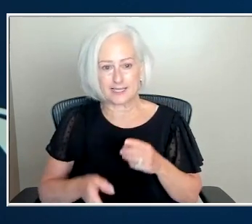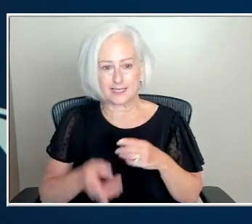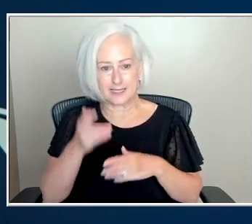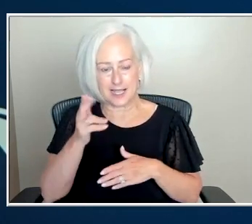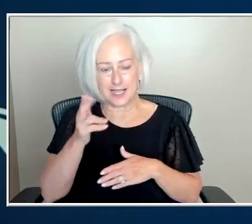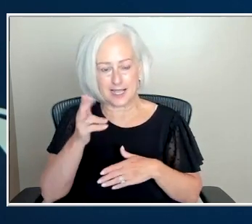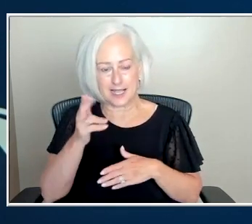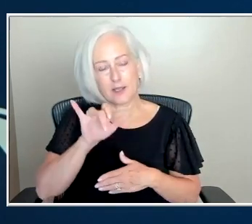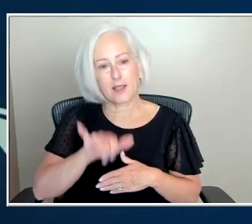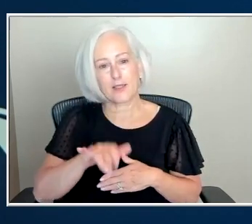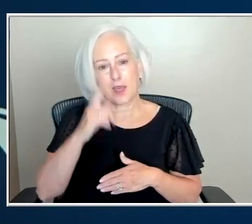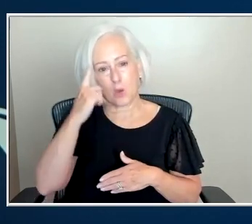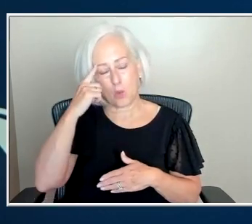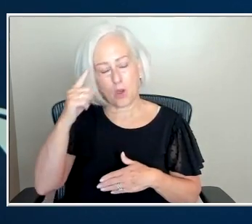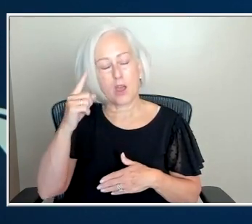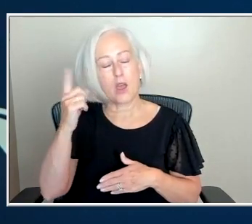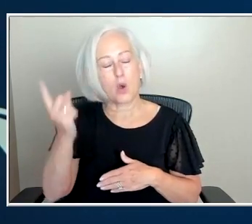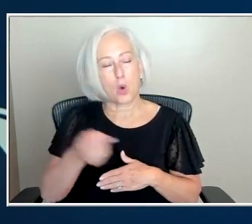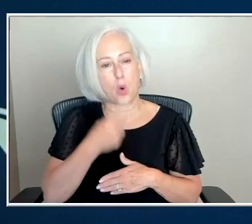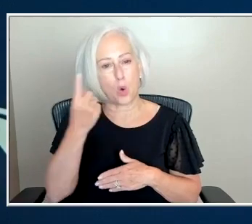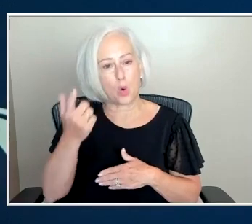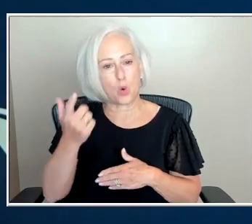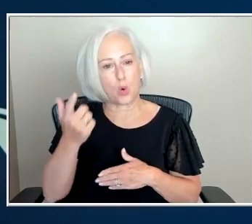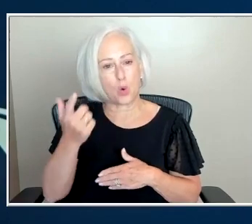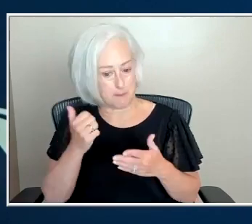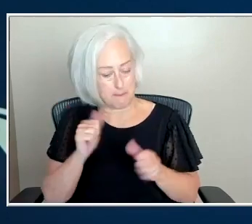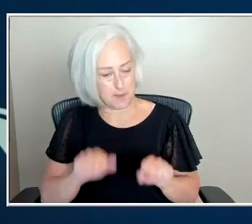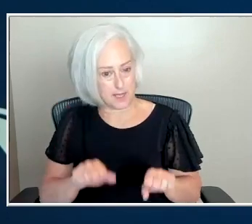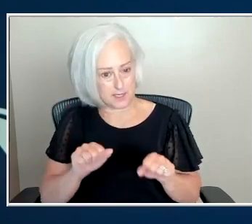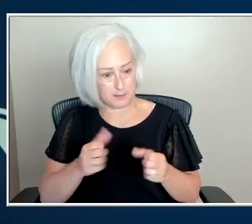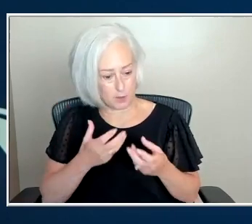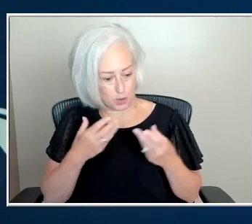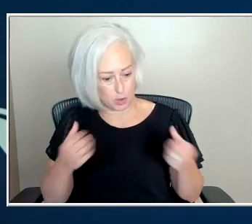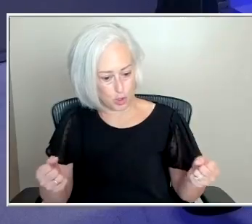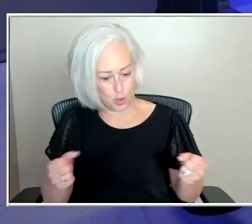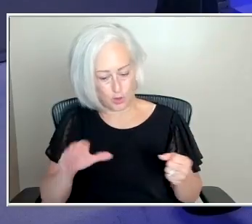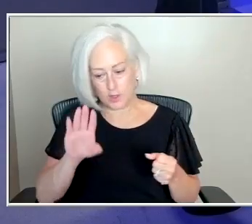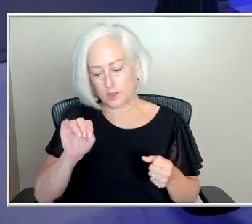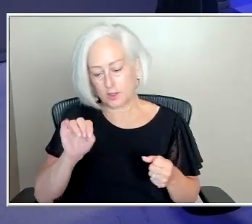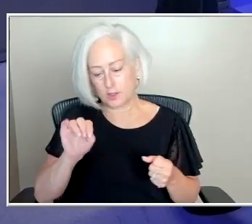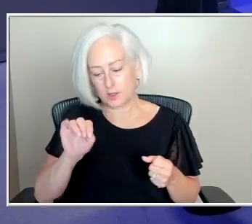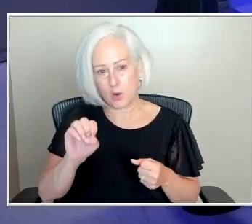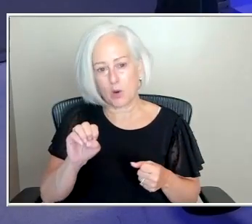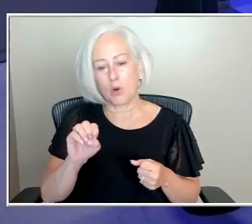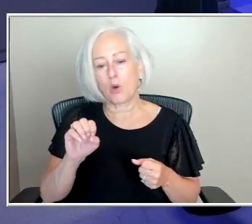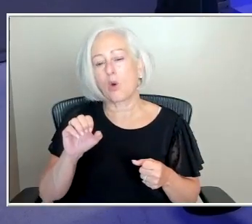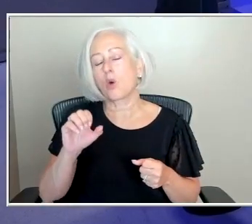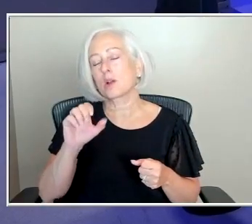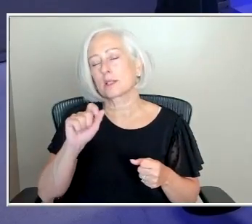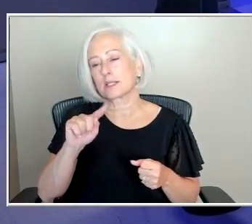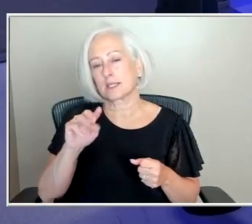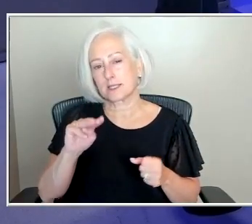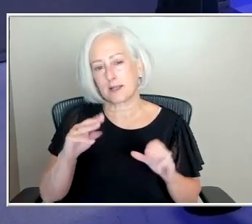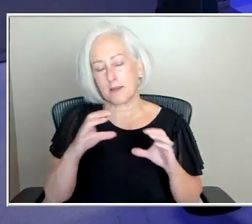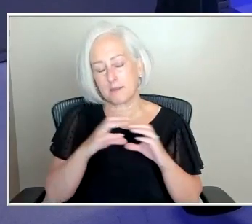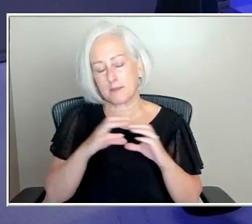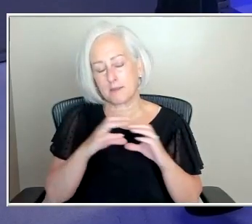only curative treatment to be a bone marrow or stem cell transplant. And question from Benny, are Greg's